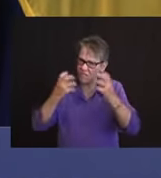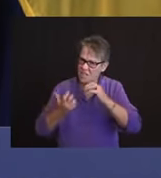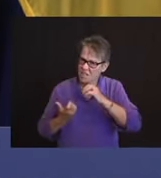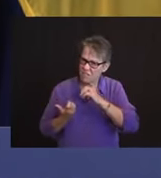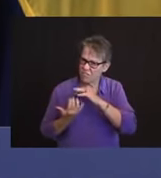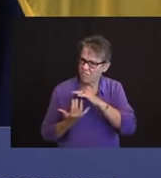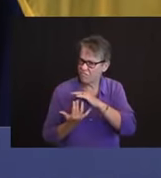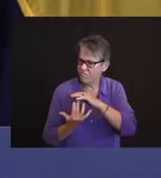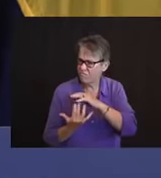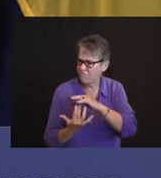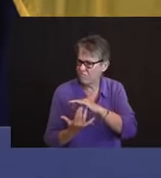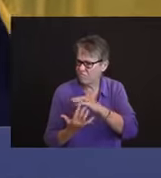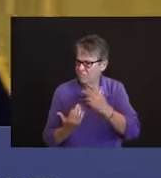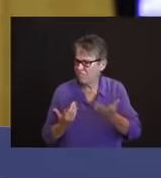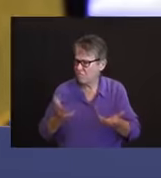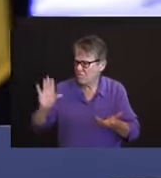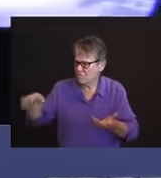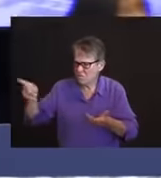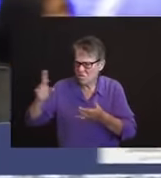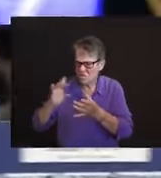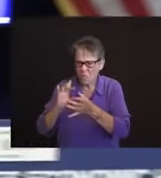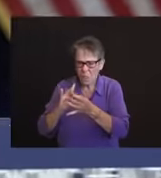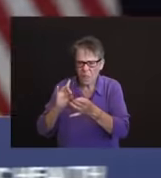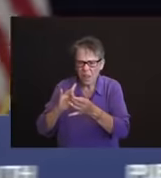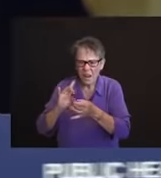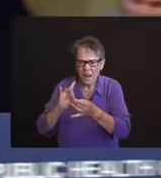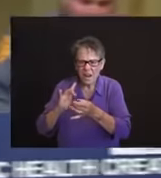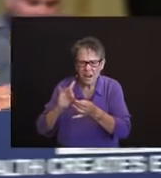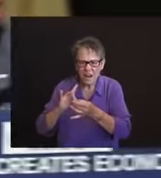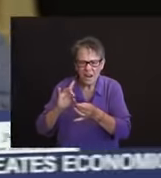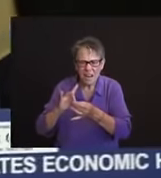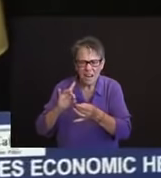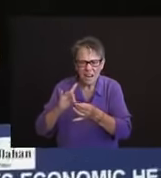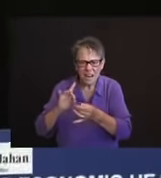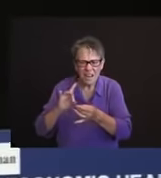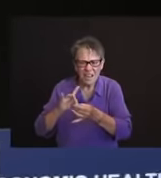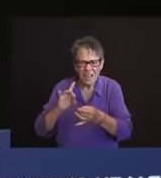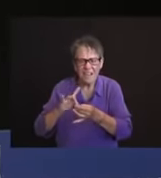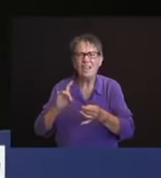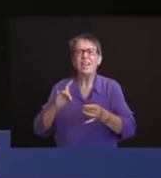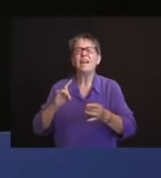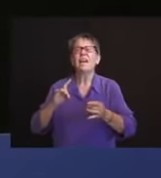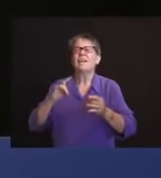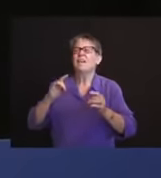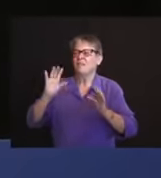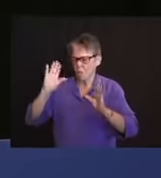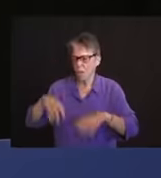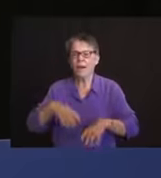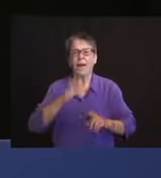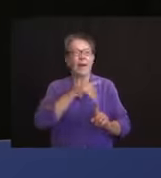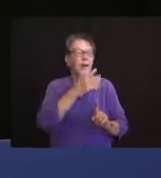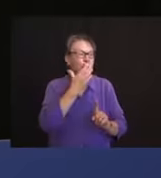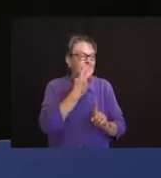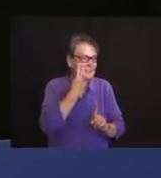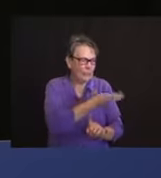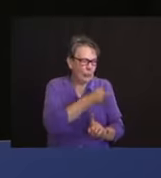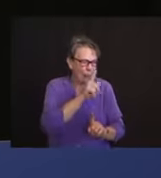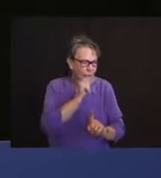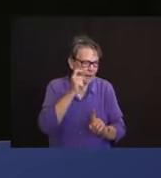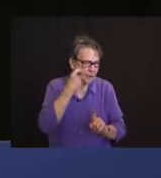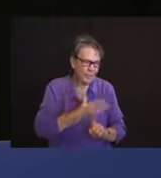was involved earlier? Thanks so much, Governor, Lieutenant Governor. Good to have you here. Yeah, that accident, if you have not seen the pictures of that troop